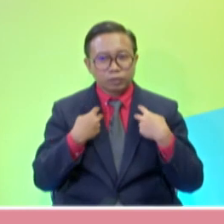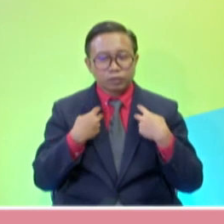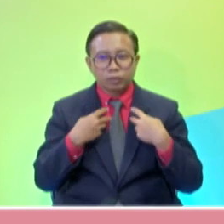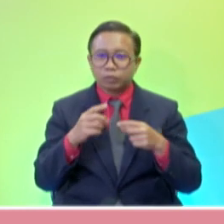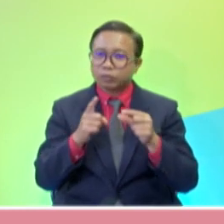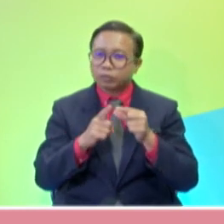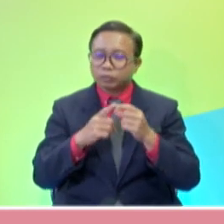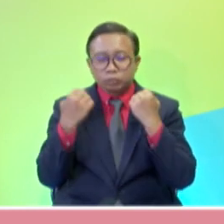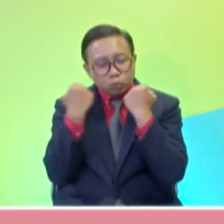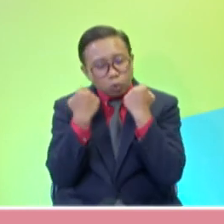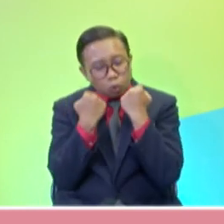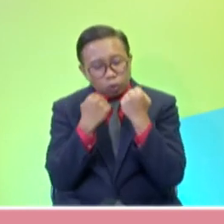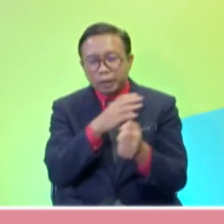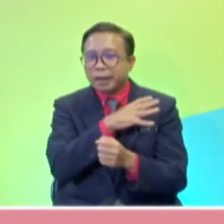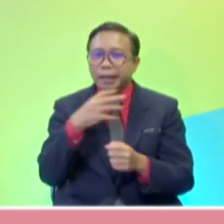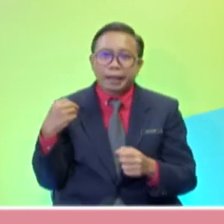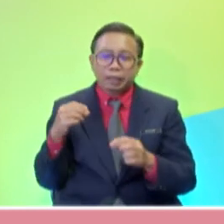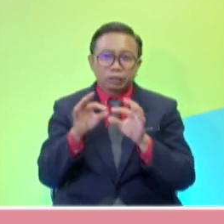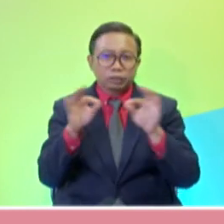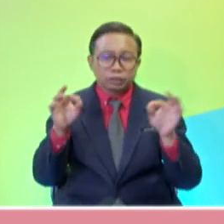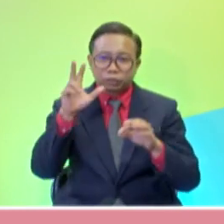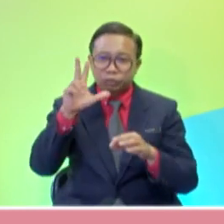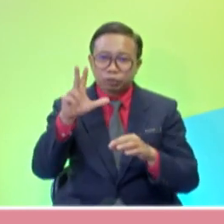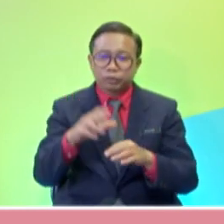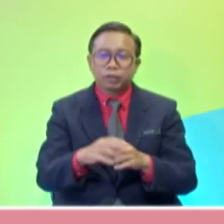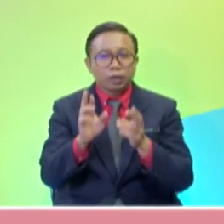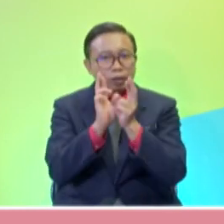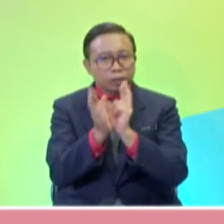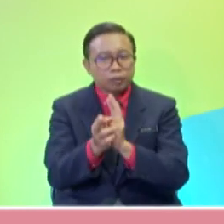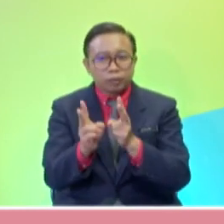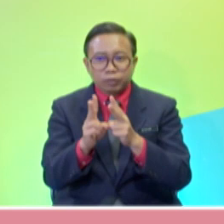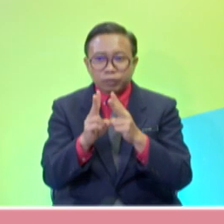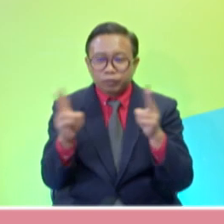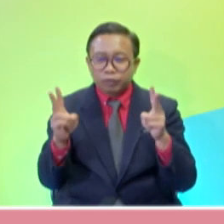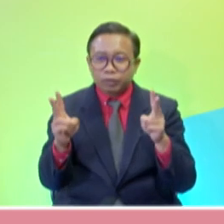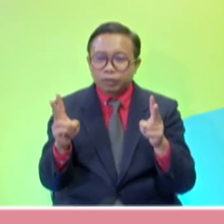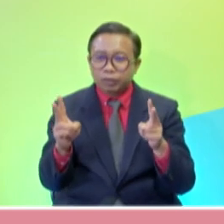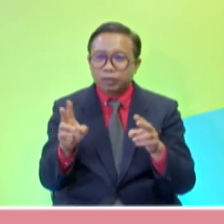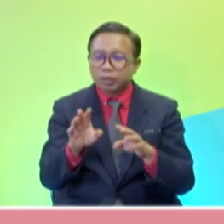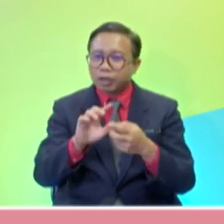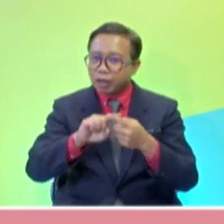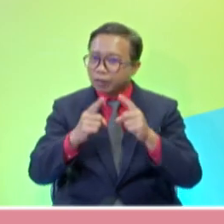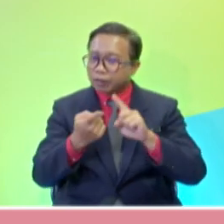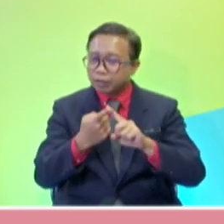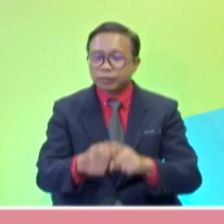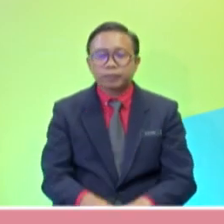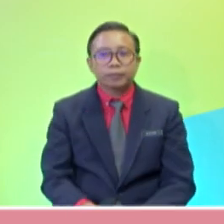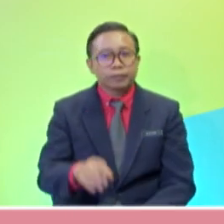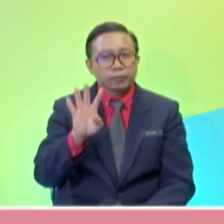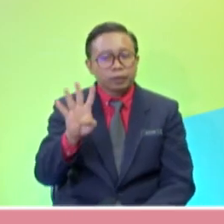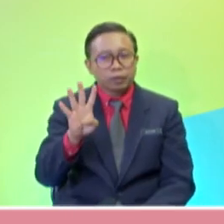cold. And for sentence 3, you have to replace very friendly with unfriendly. And for sentence